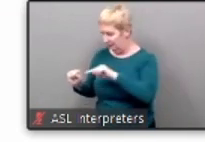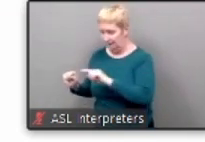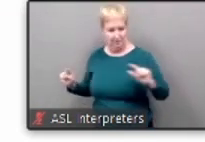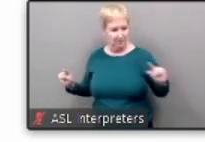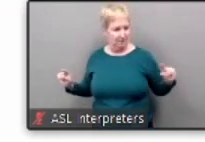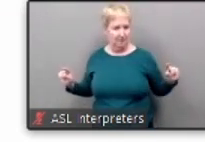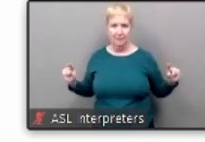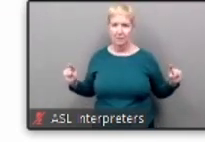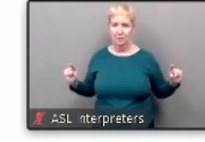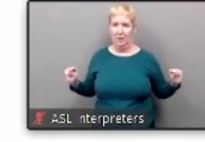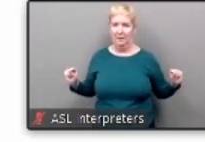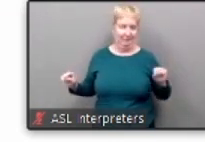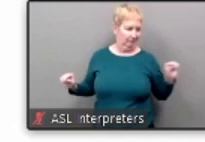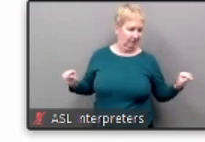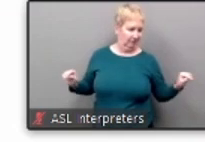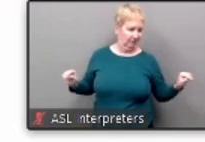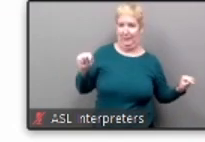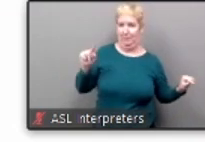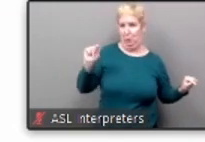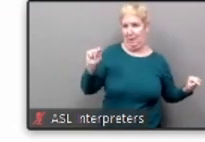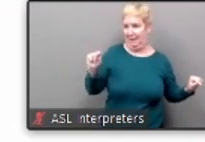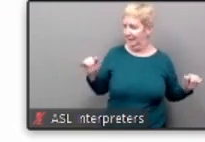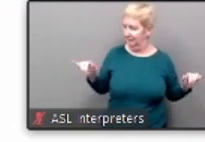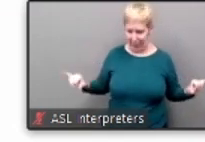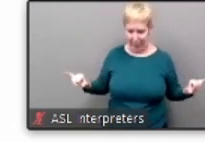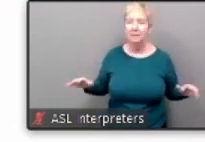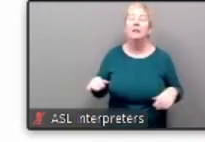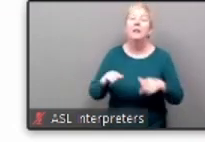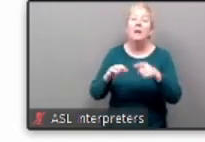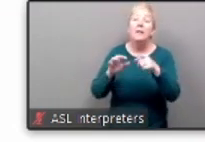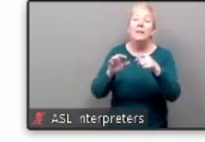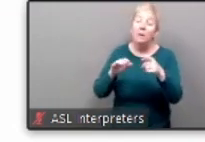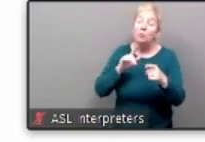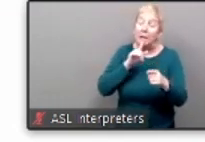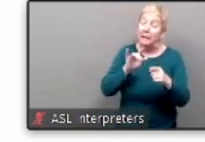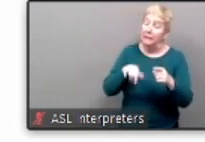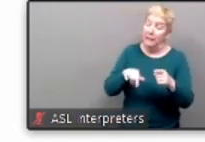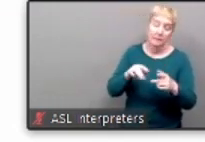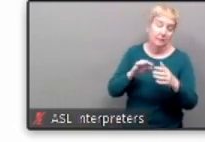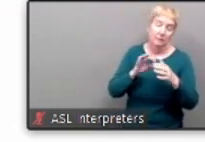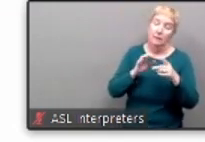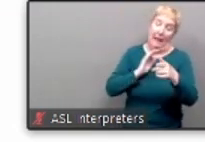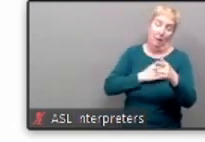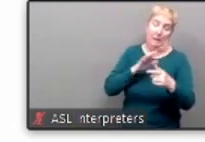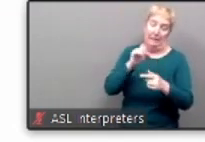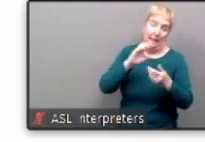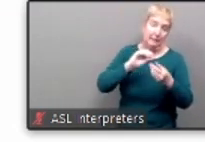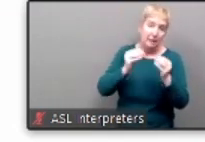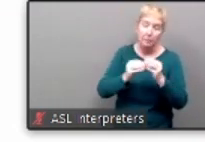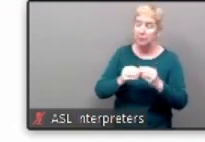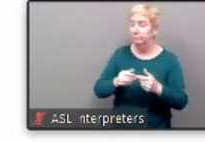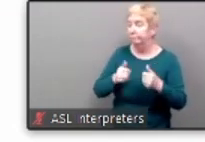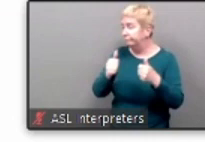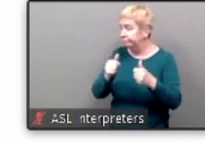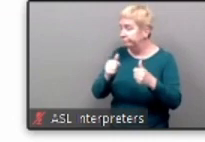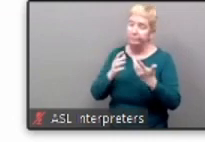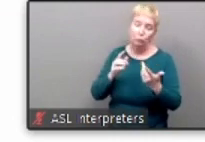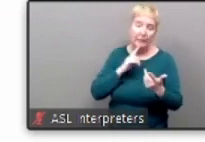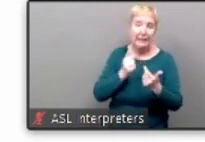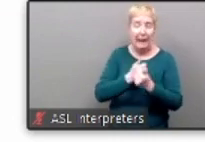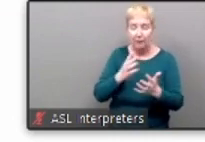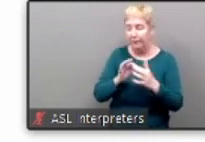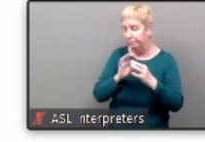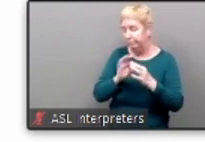that Tracie shared that I'll reiterate is related to our success with our case counts and the decline in the vaccine,